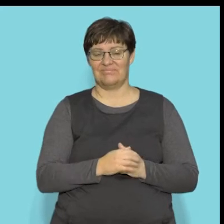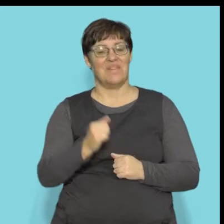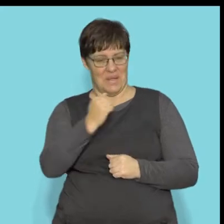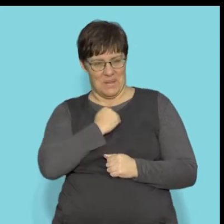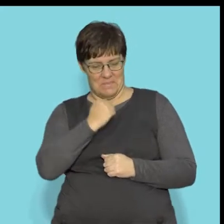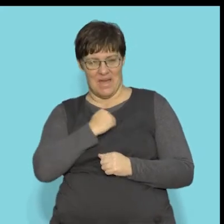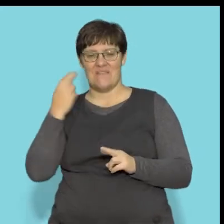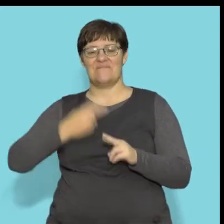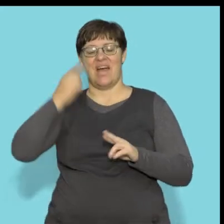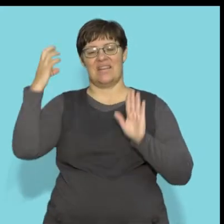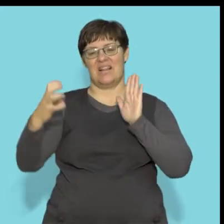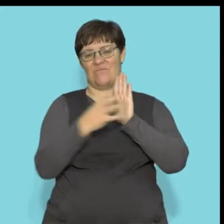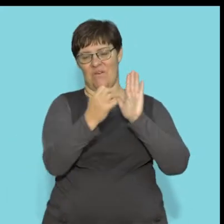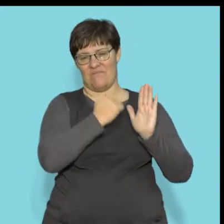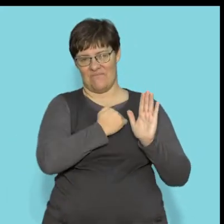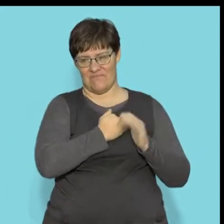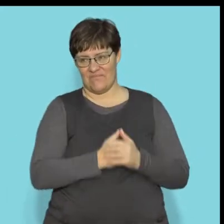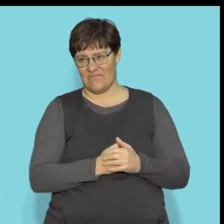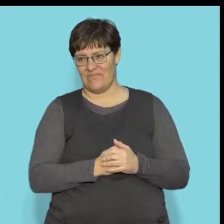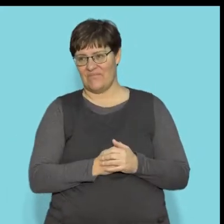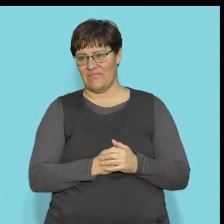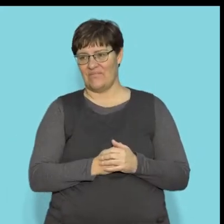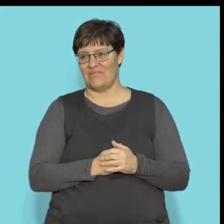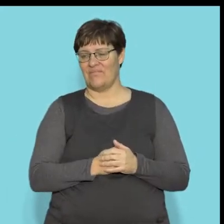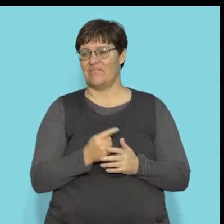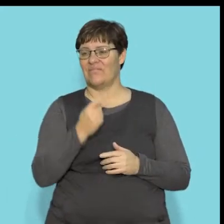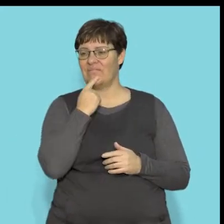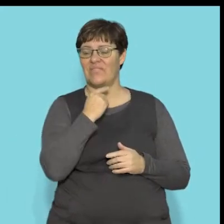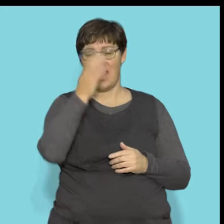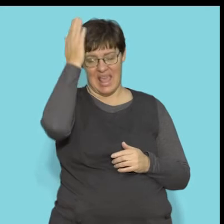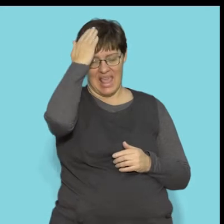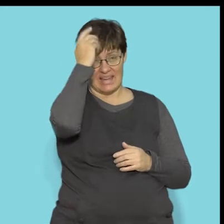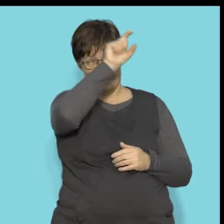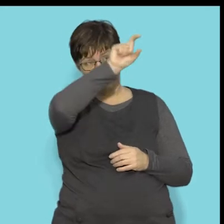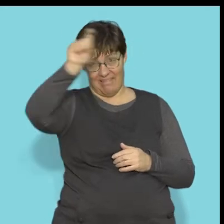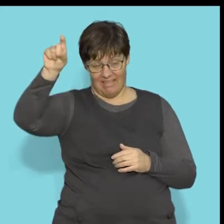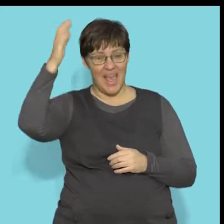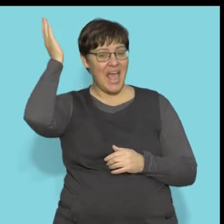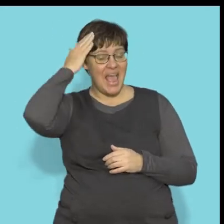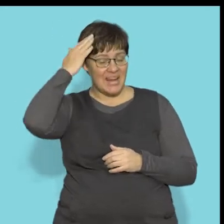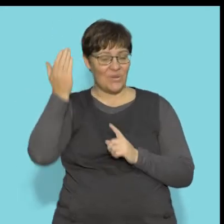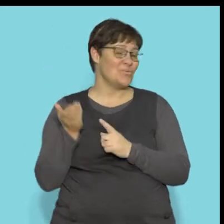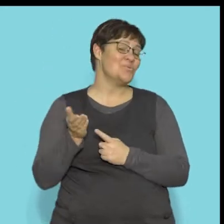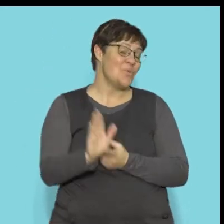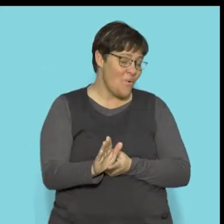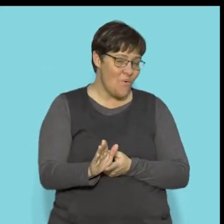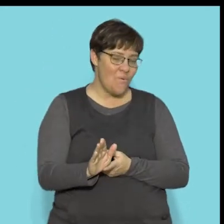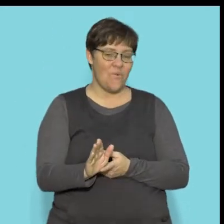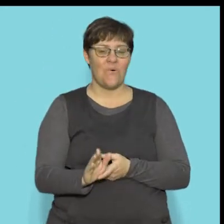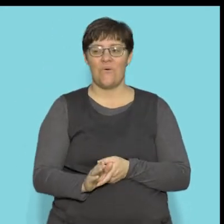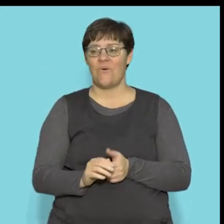my final graph. I have a heading, and my heading shows me